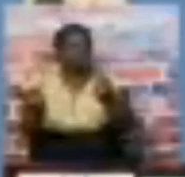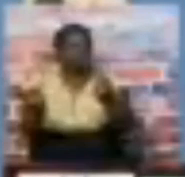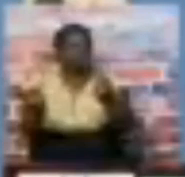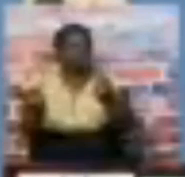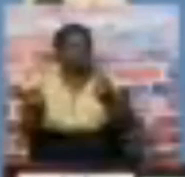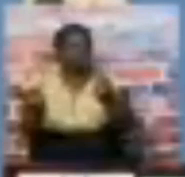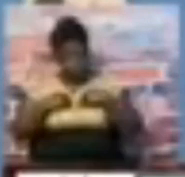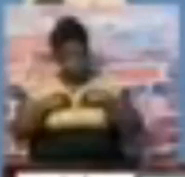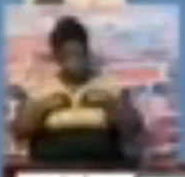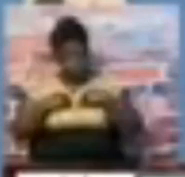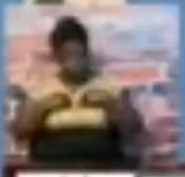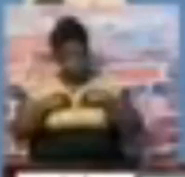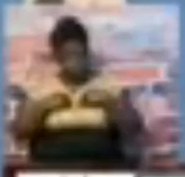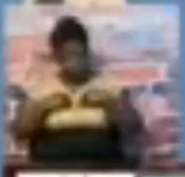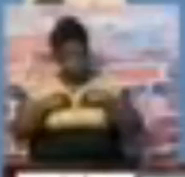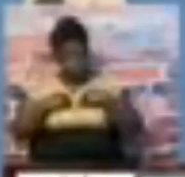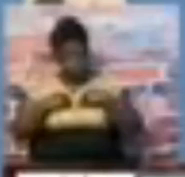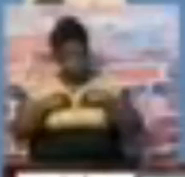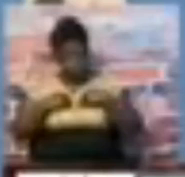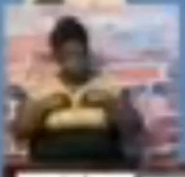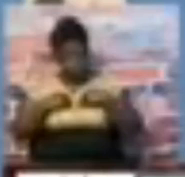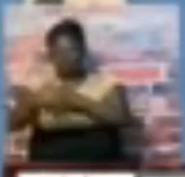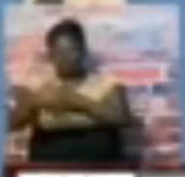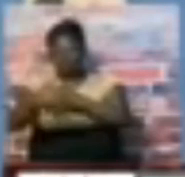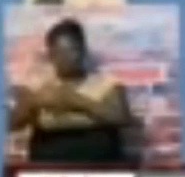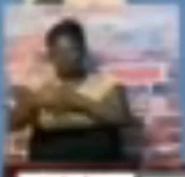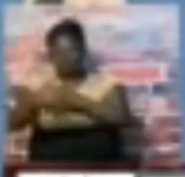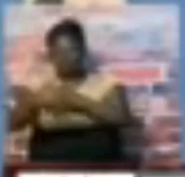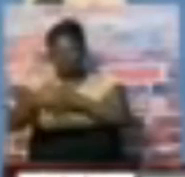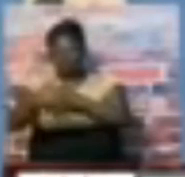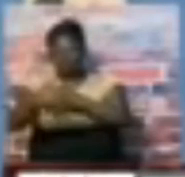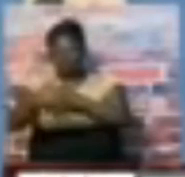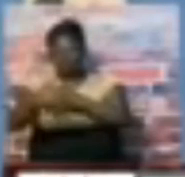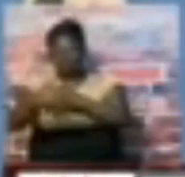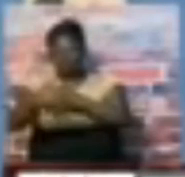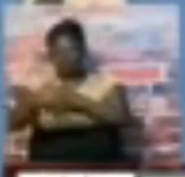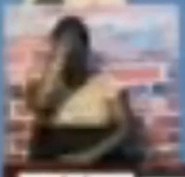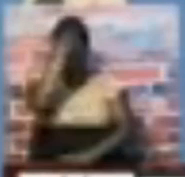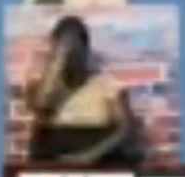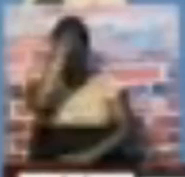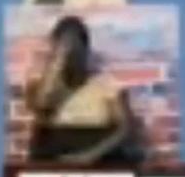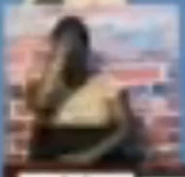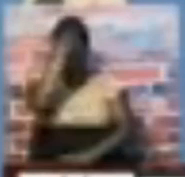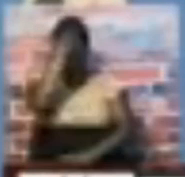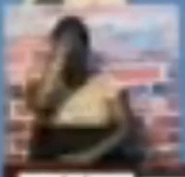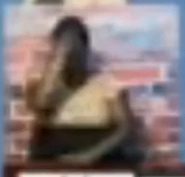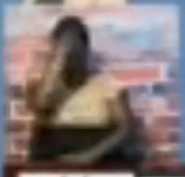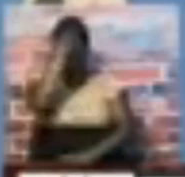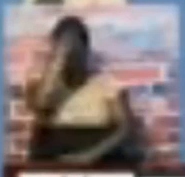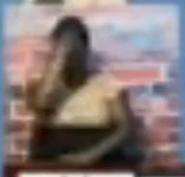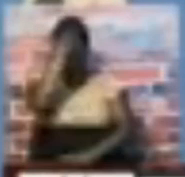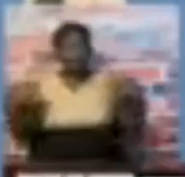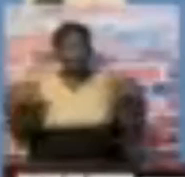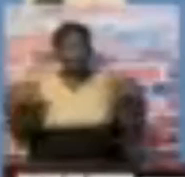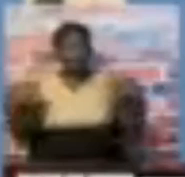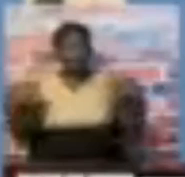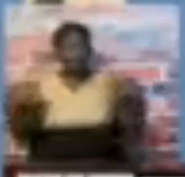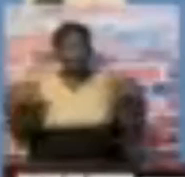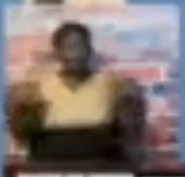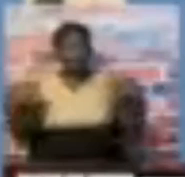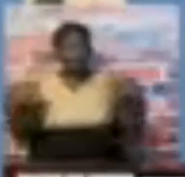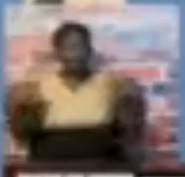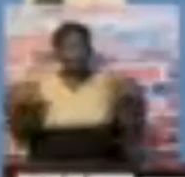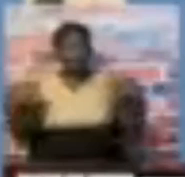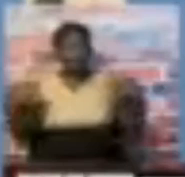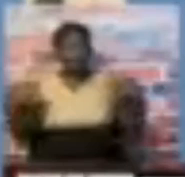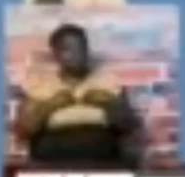Why? We fear that if they are allowed, people can infiltrate from